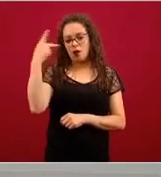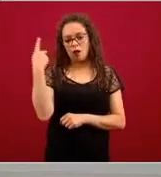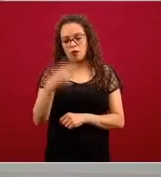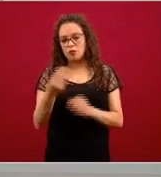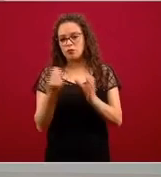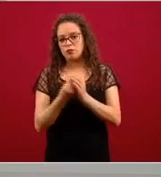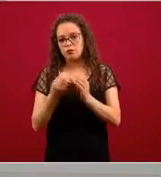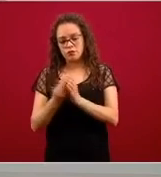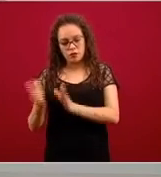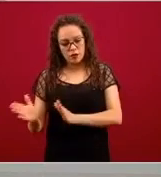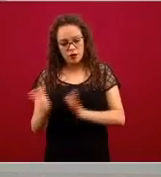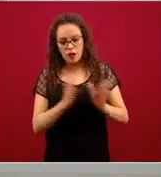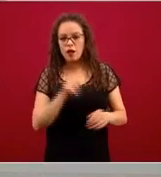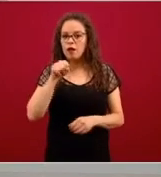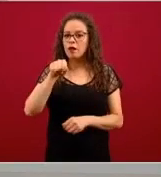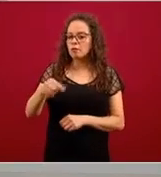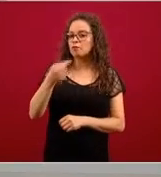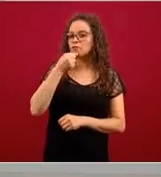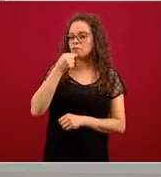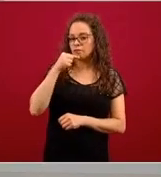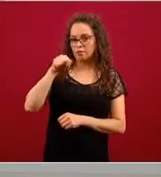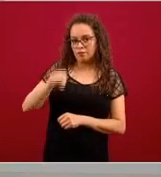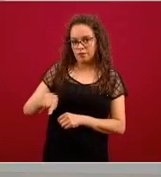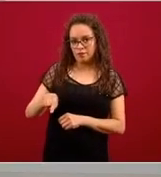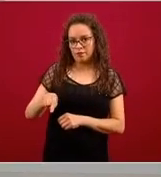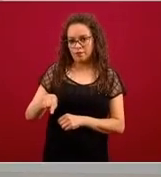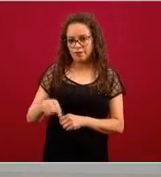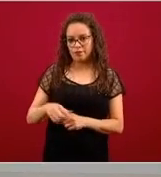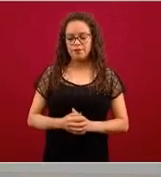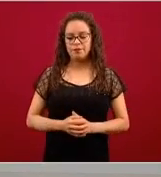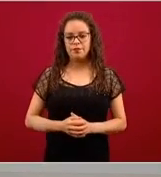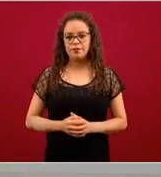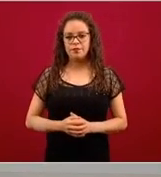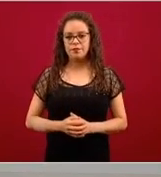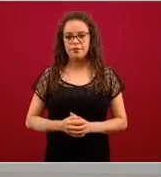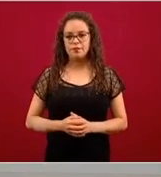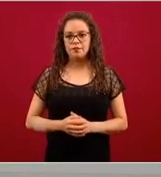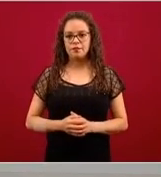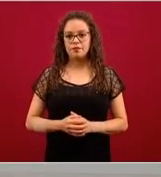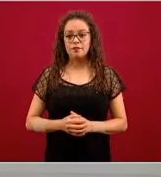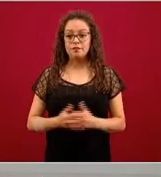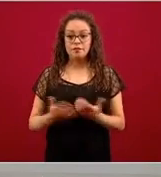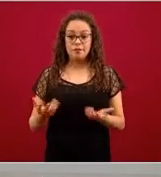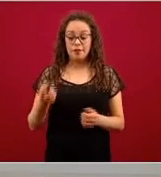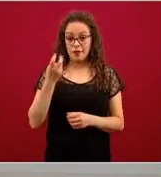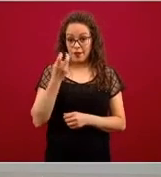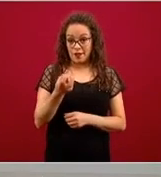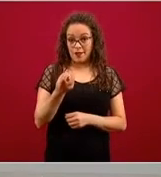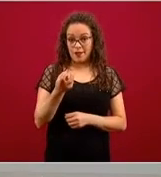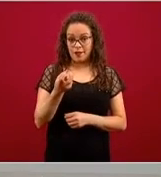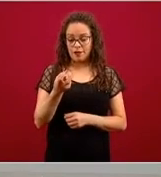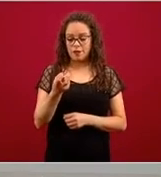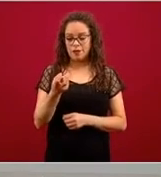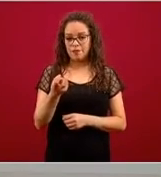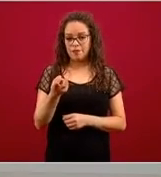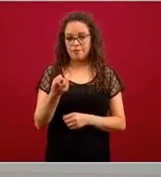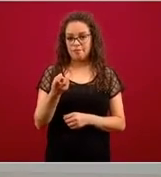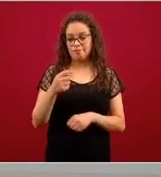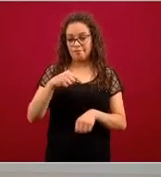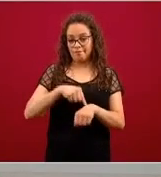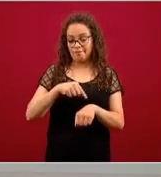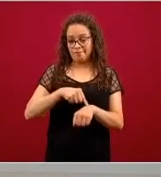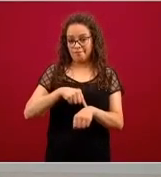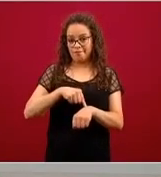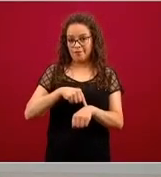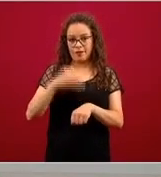is dedicated to children, we won't have a technical report on that day. The daily technical